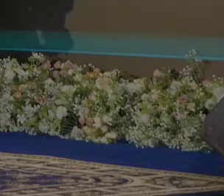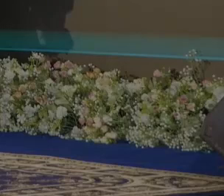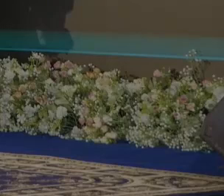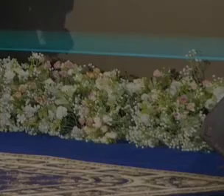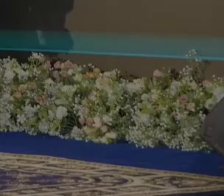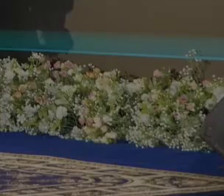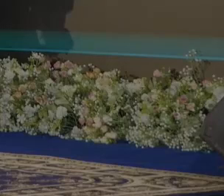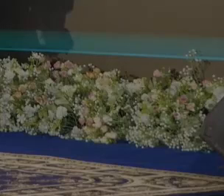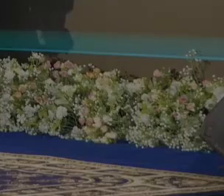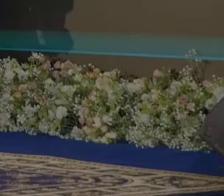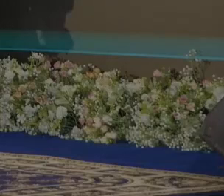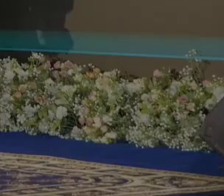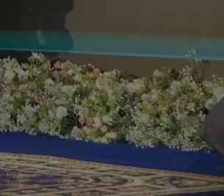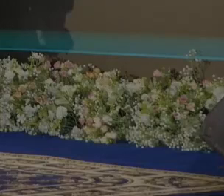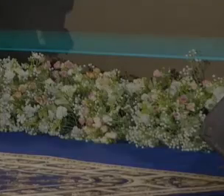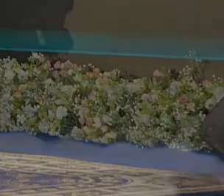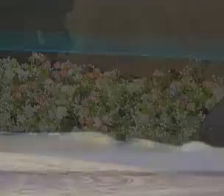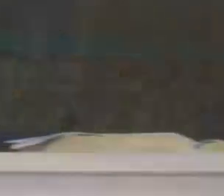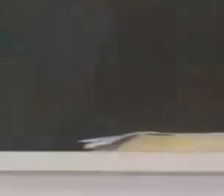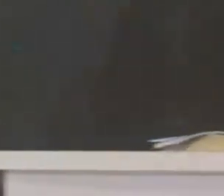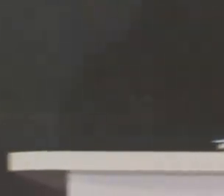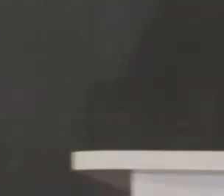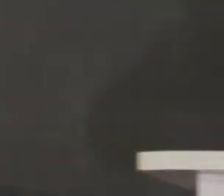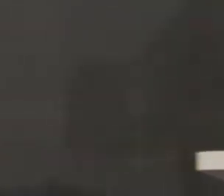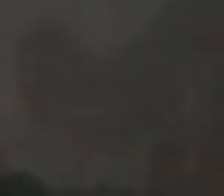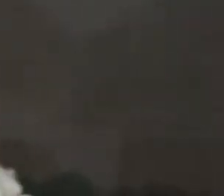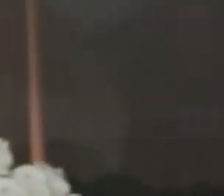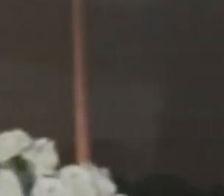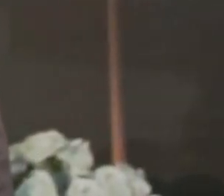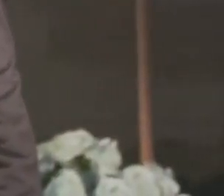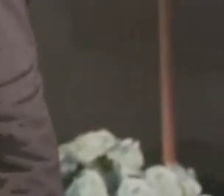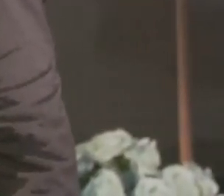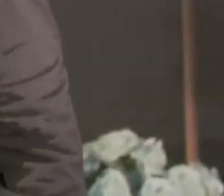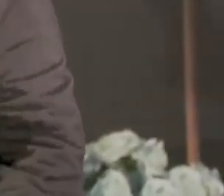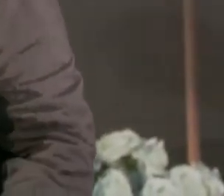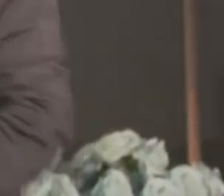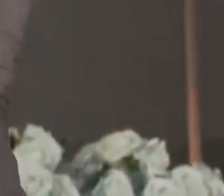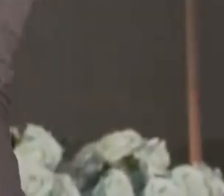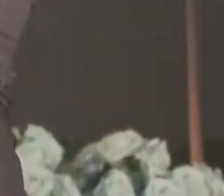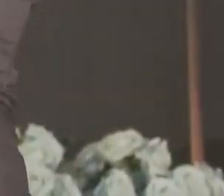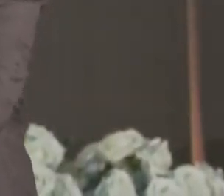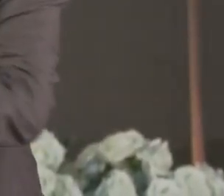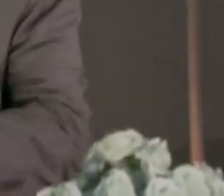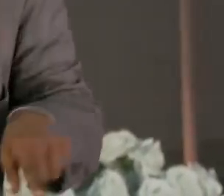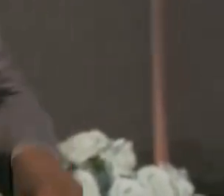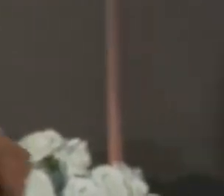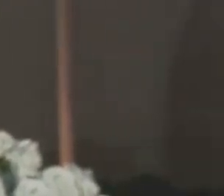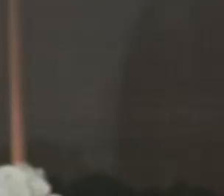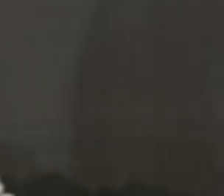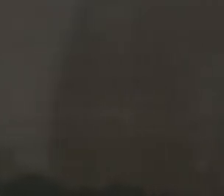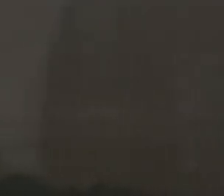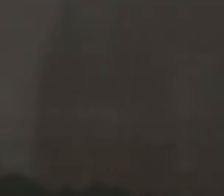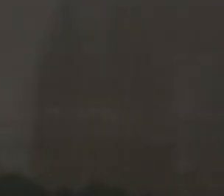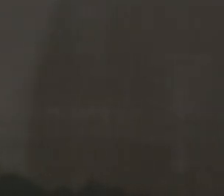Collecting. And once they gather everything together, they don't allow you to go to the ushers to, don't count. Just put